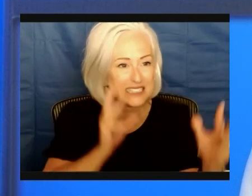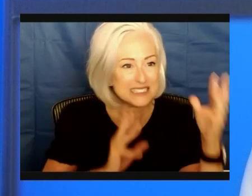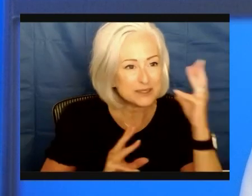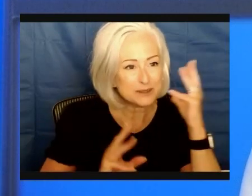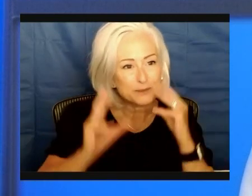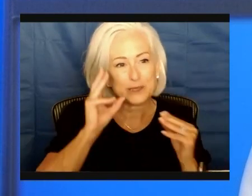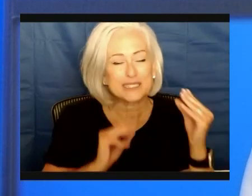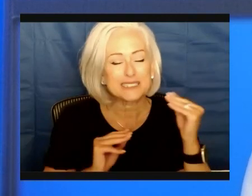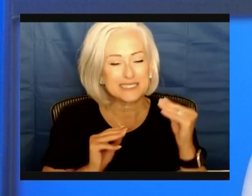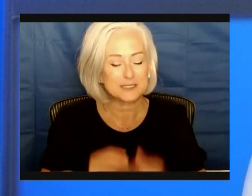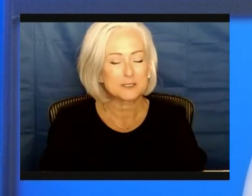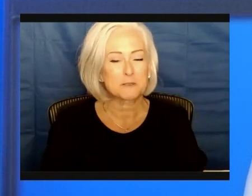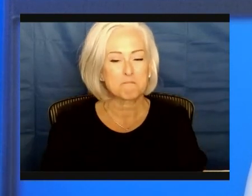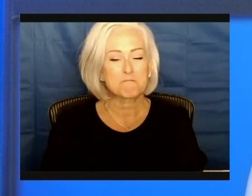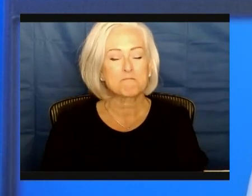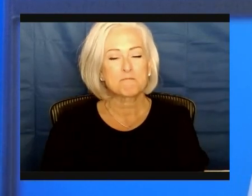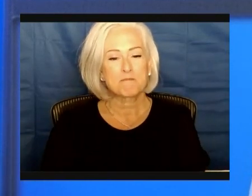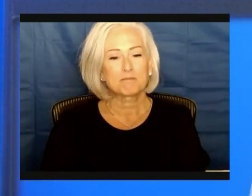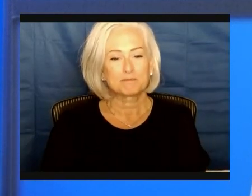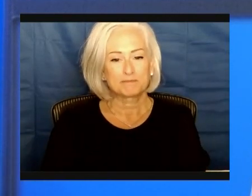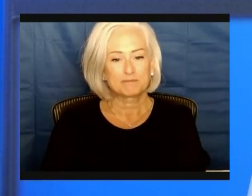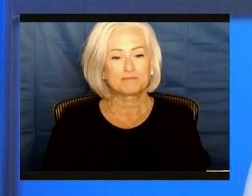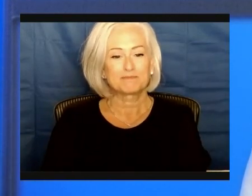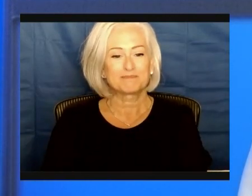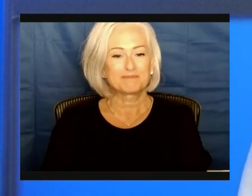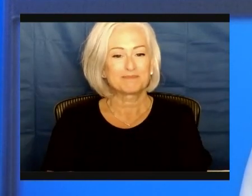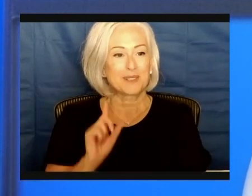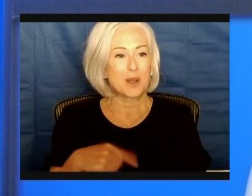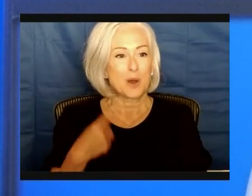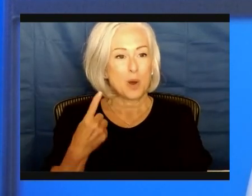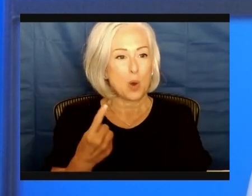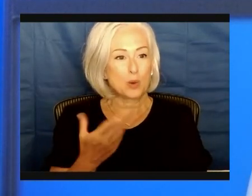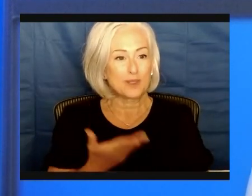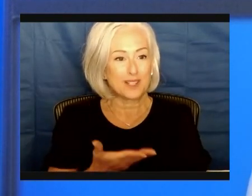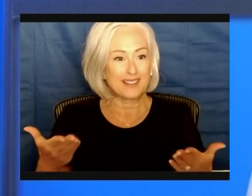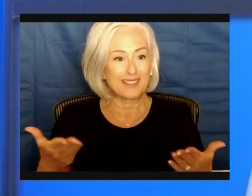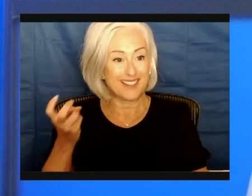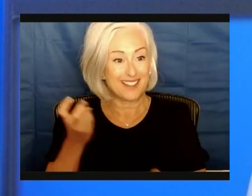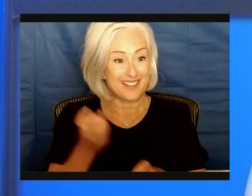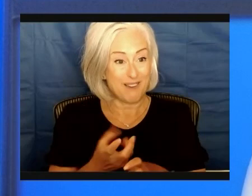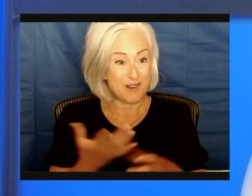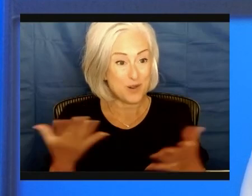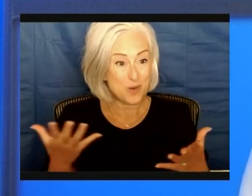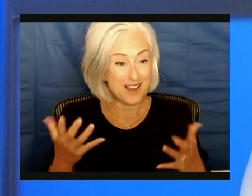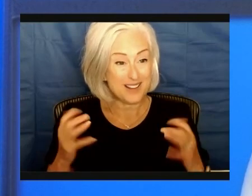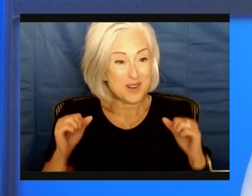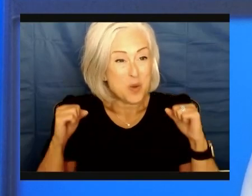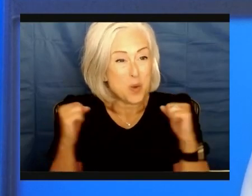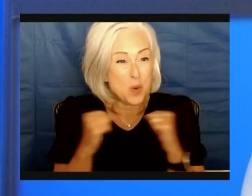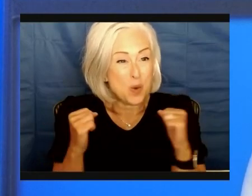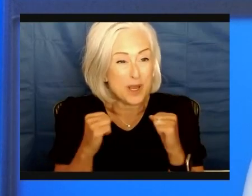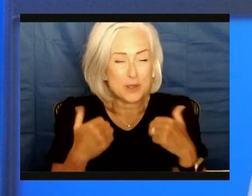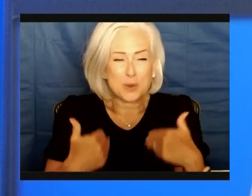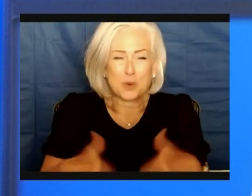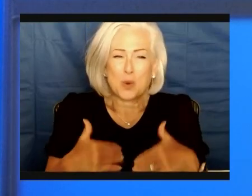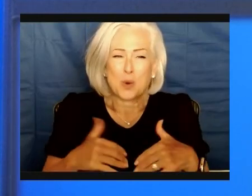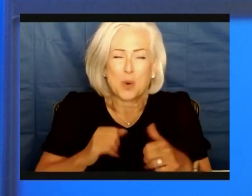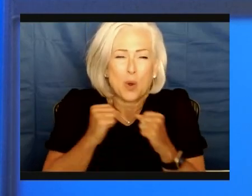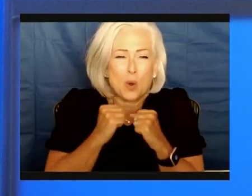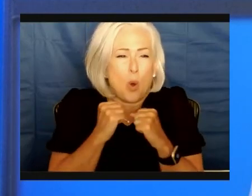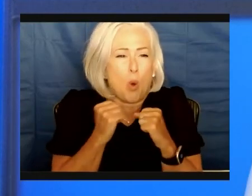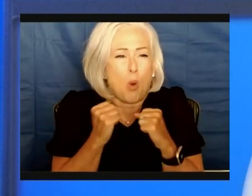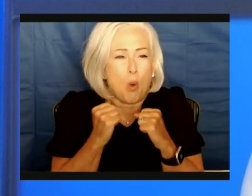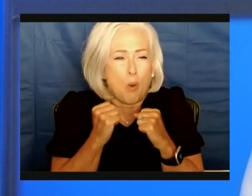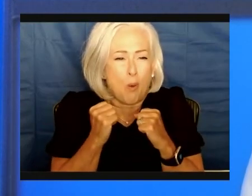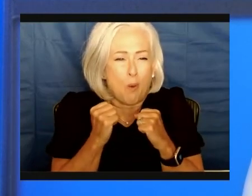And the only thing that was difficult was the winter. It was very cold. It was cold here for 8 months. Yeah, yeah. there